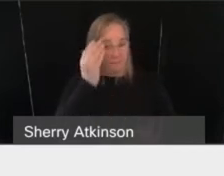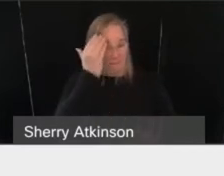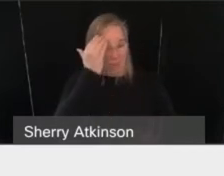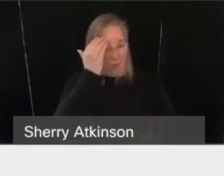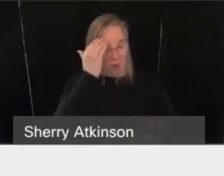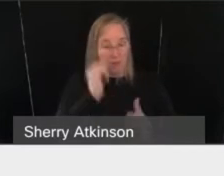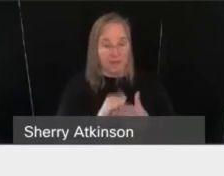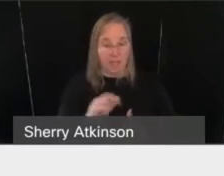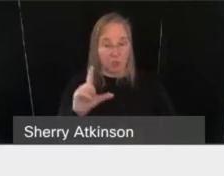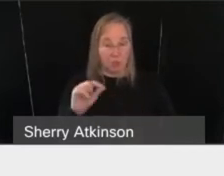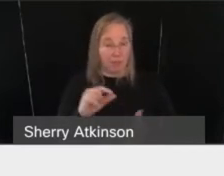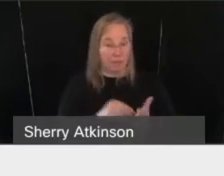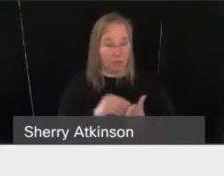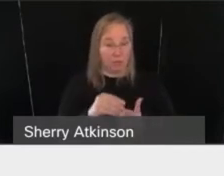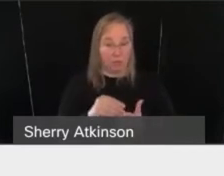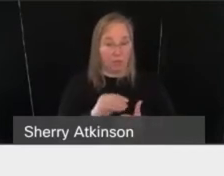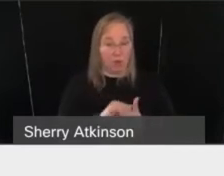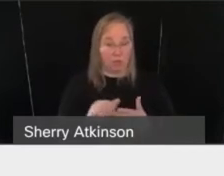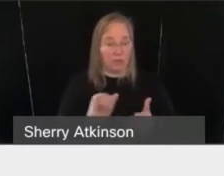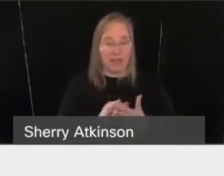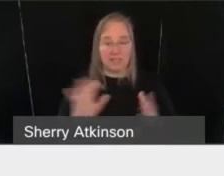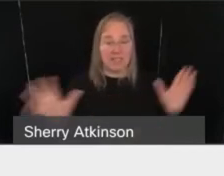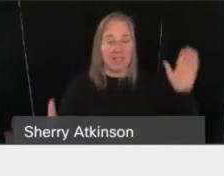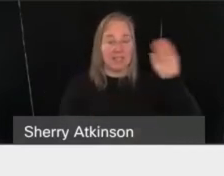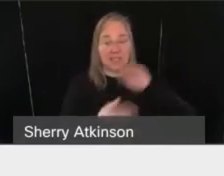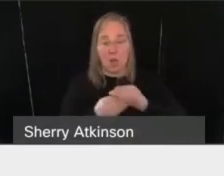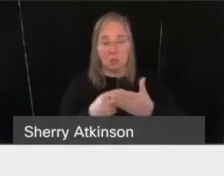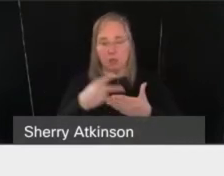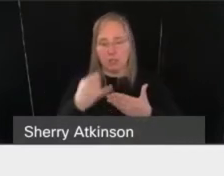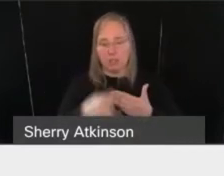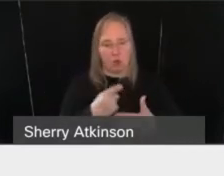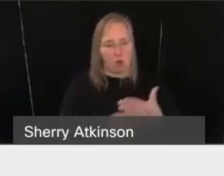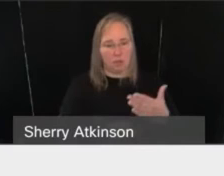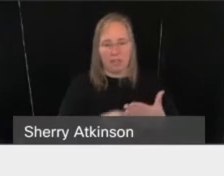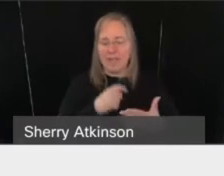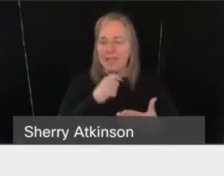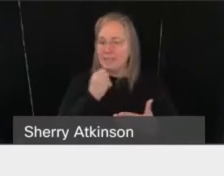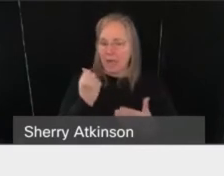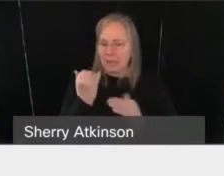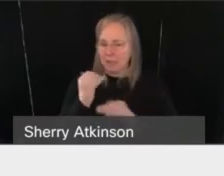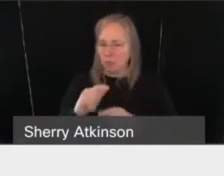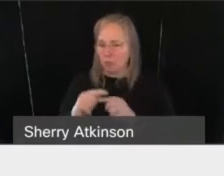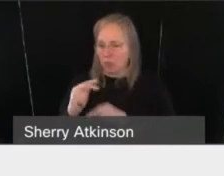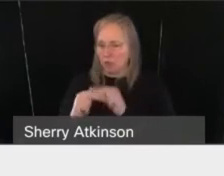that $20 million is the entire project cost. So it's not just the construction cost.